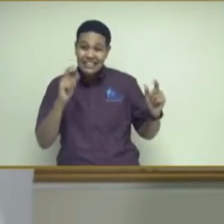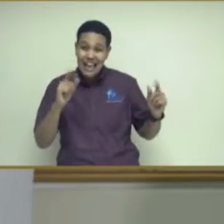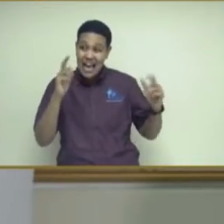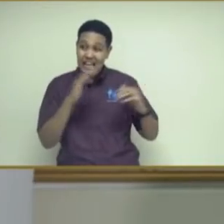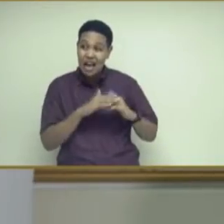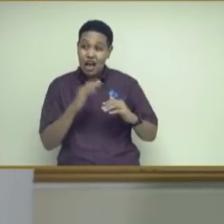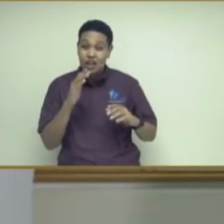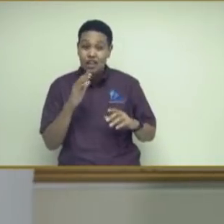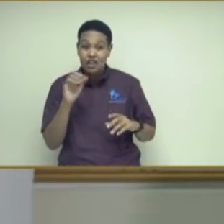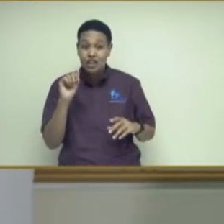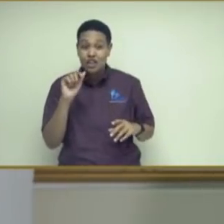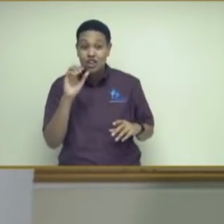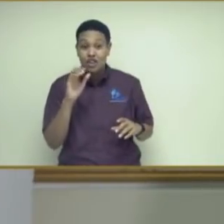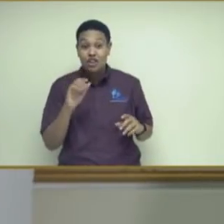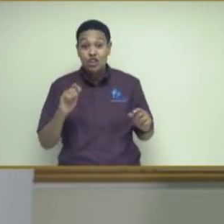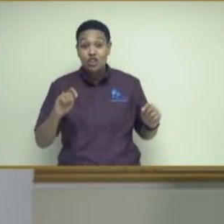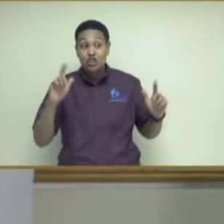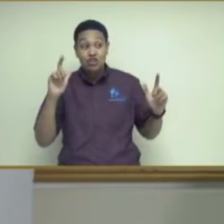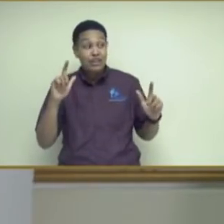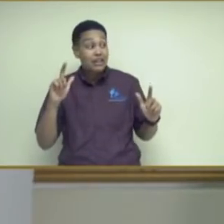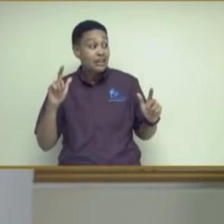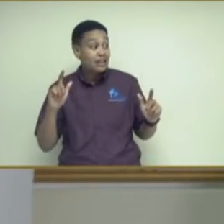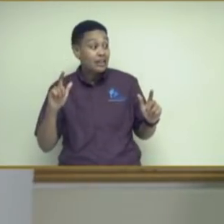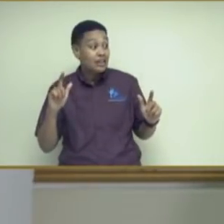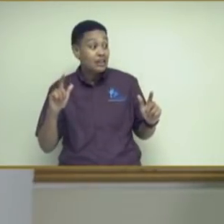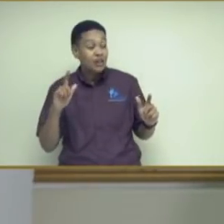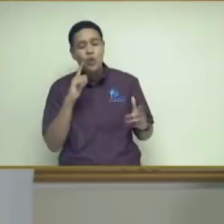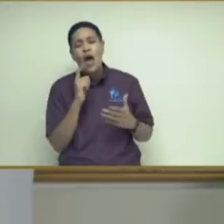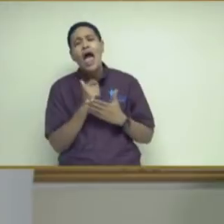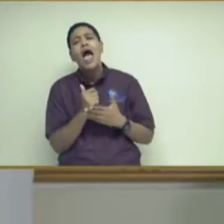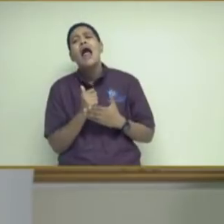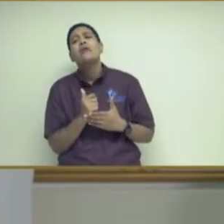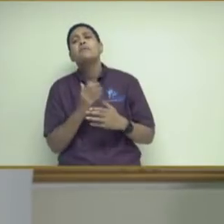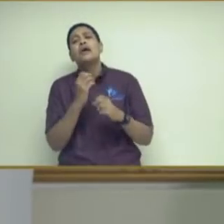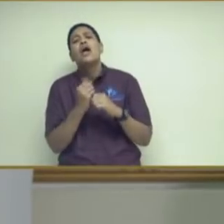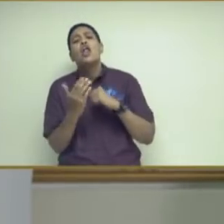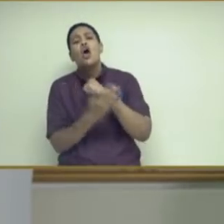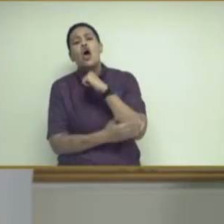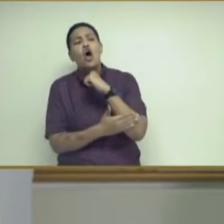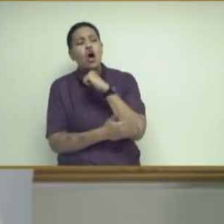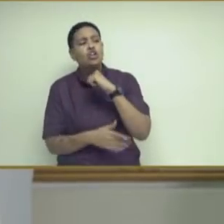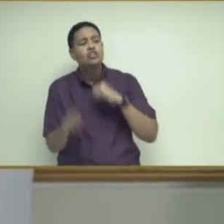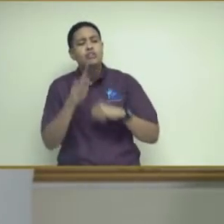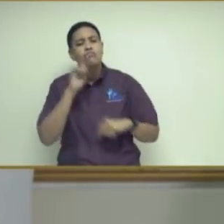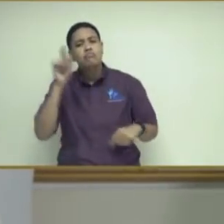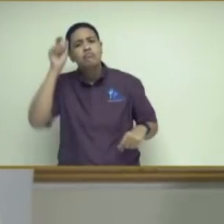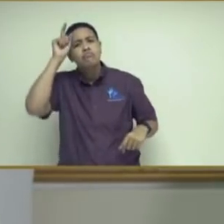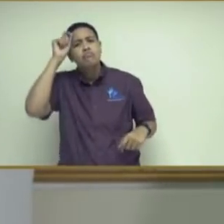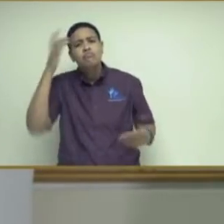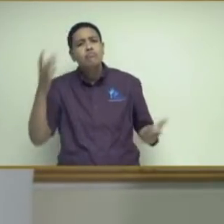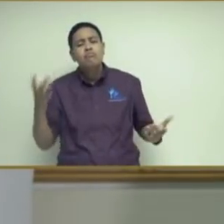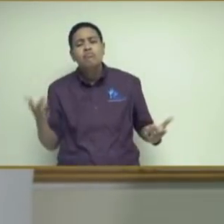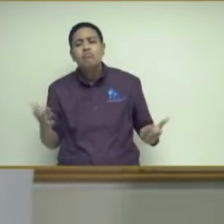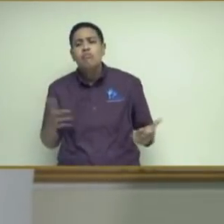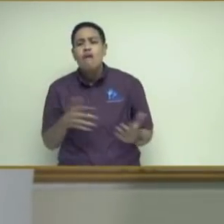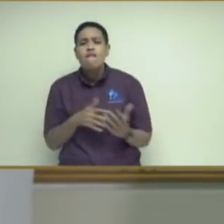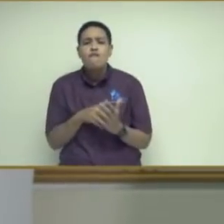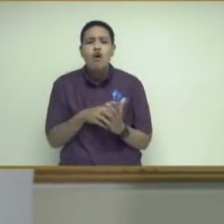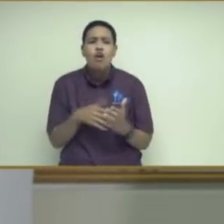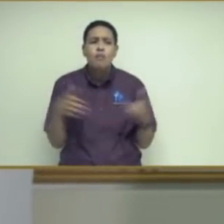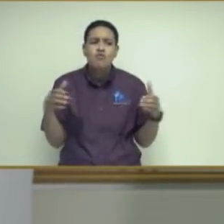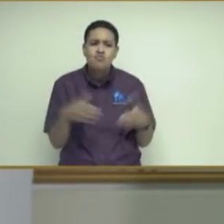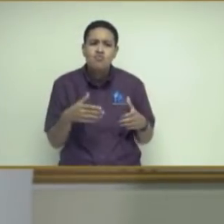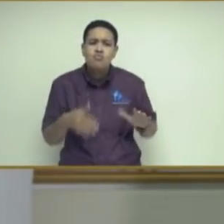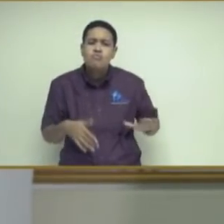screen, essentially to help to get the country to come to terms with the vulnerable